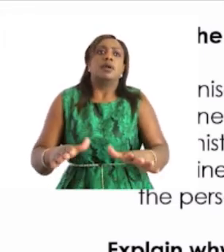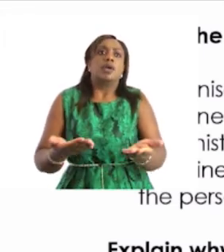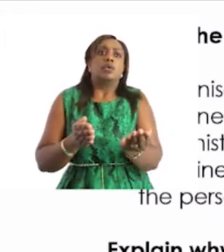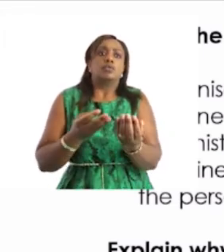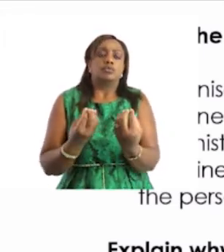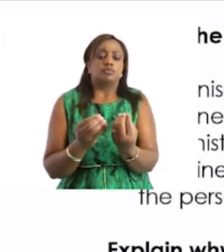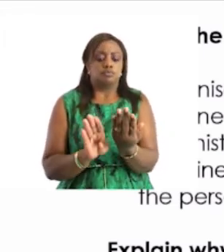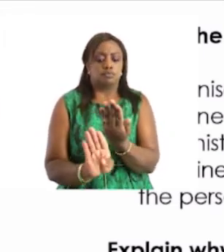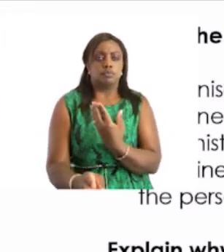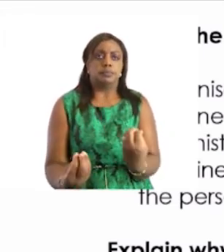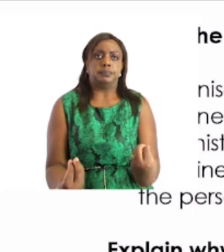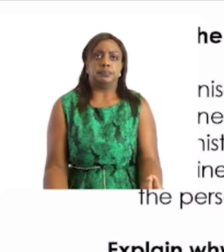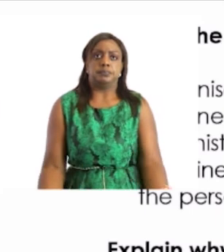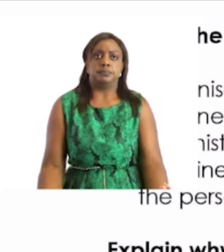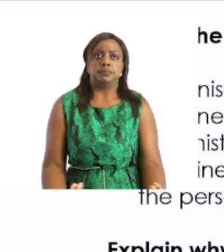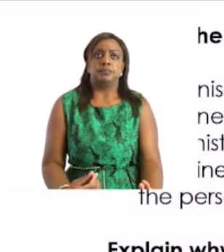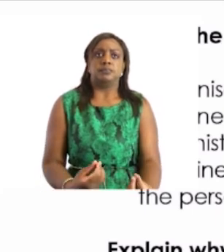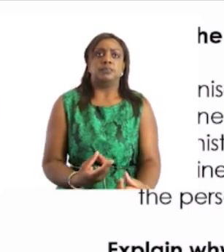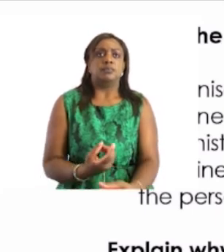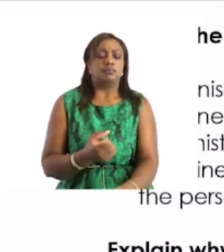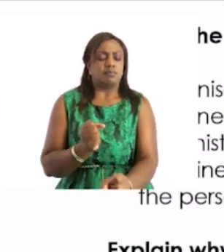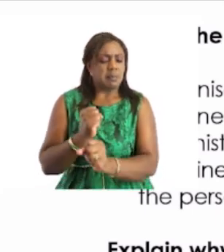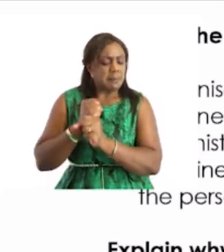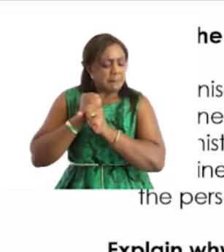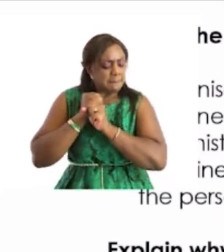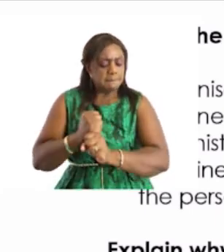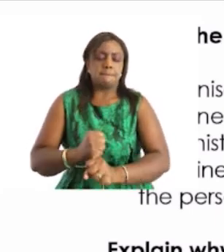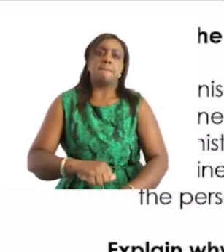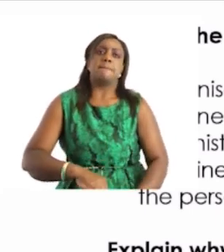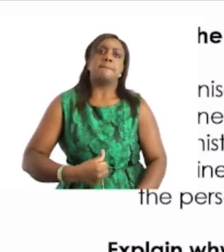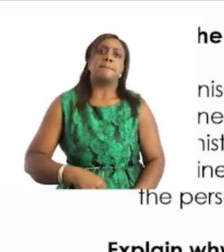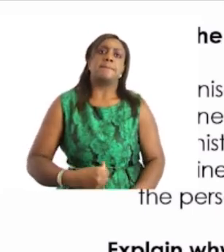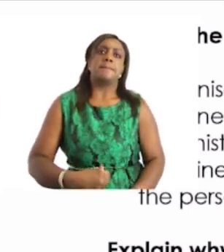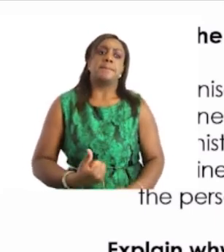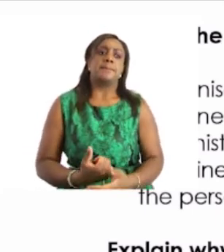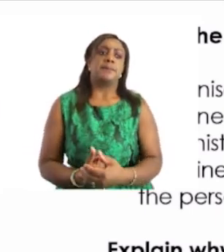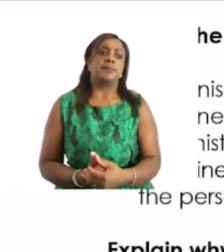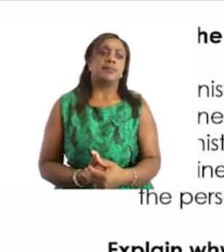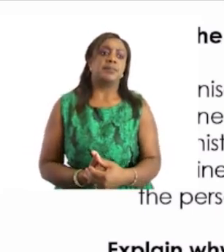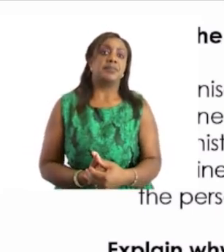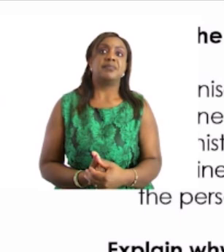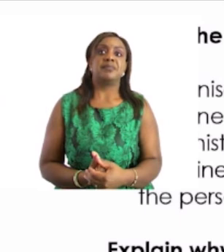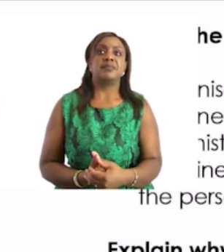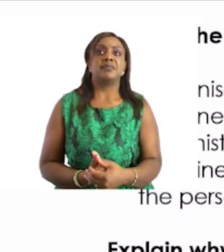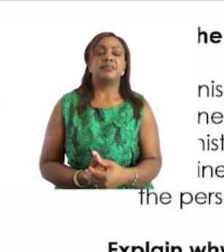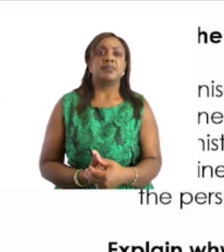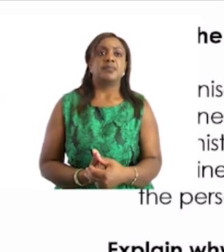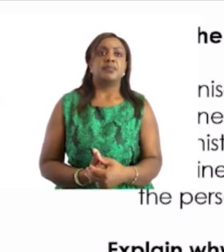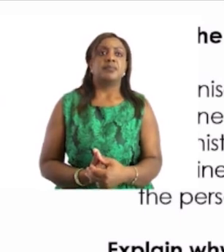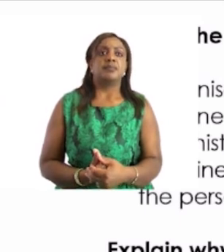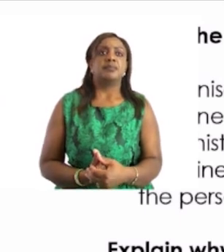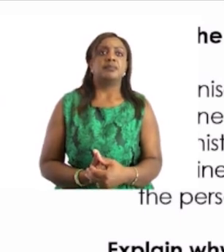Right. Immunization is the process whereby a person is made immune or resistant to an infectious